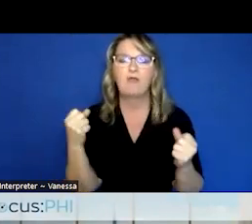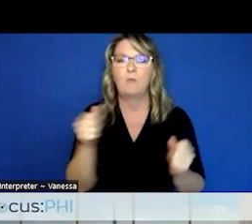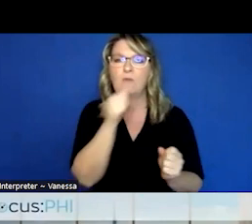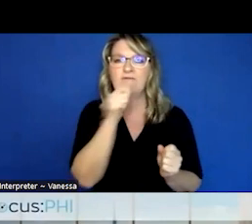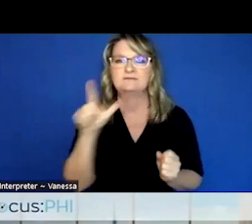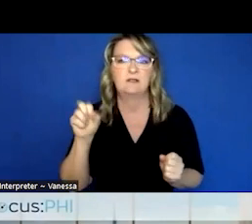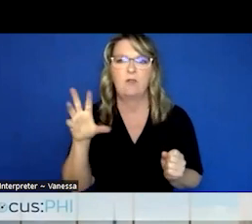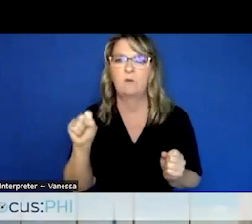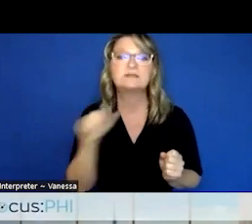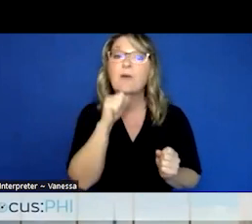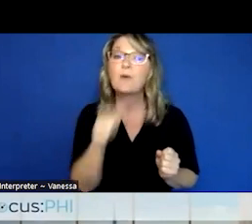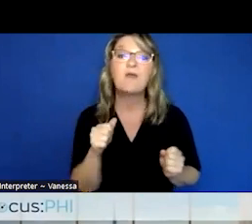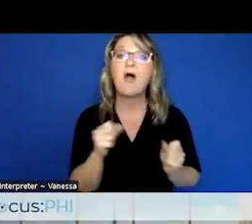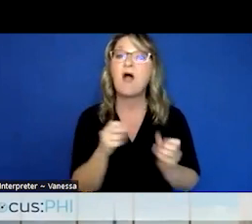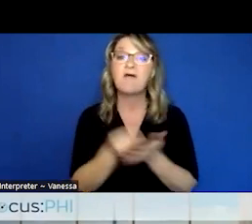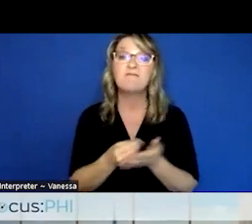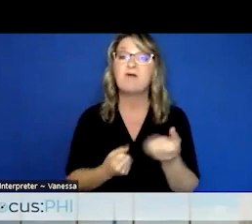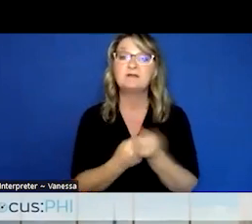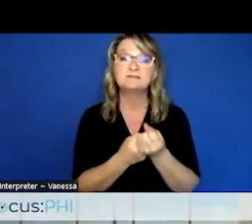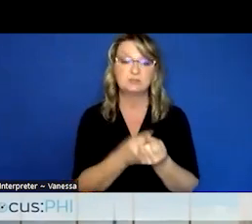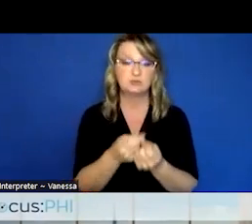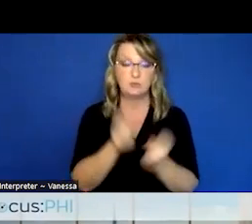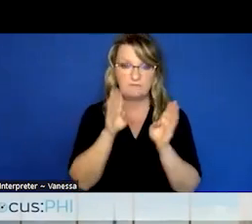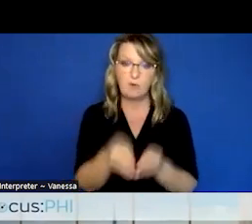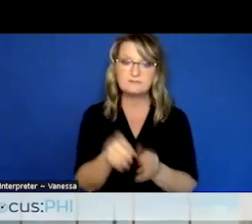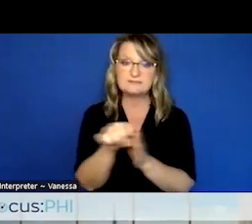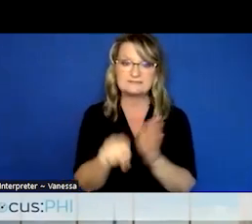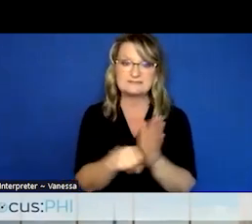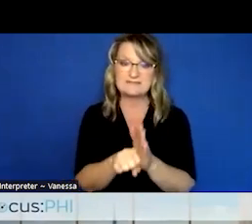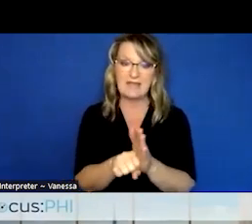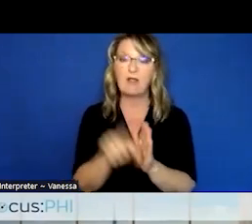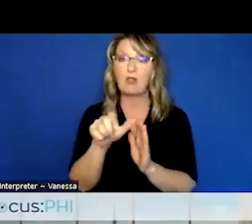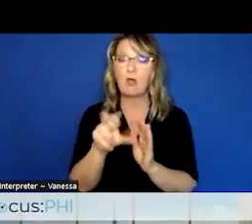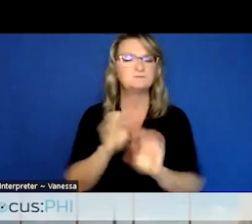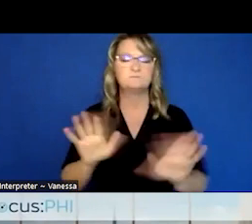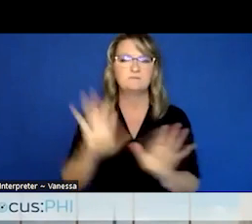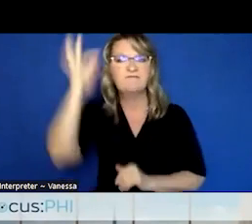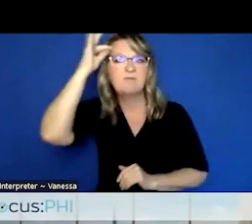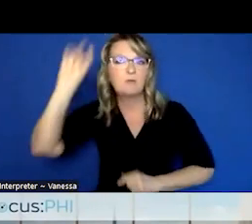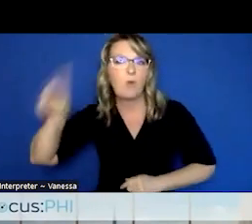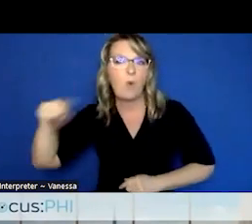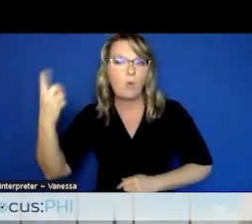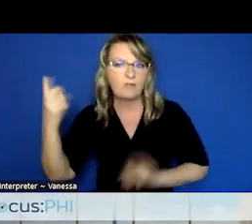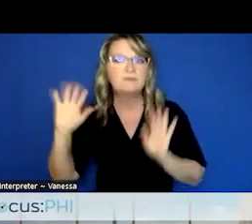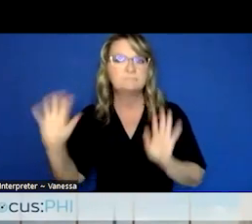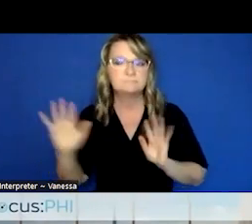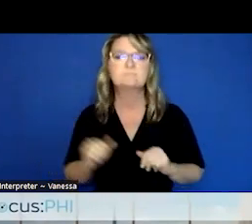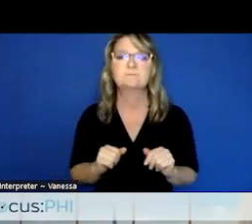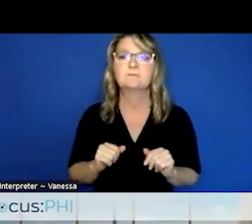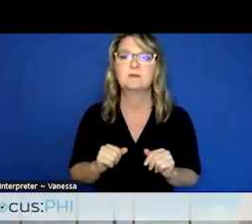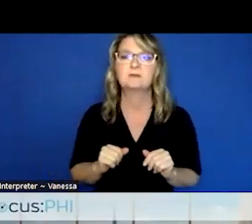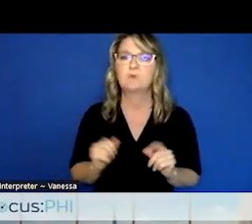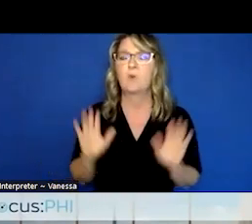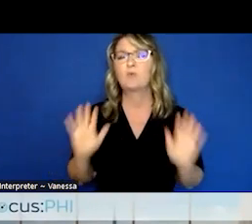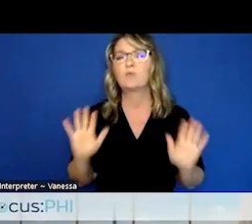not funded to address individual state laws, only the federal health privacy laws. With that being said, we have a great team